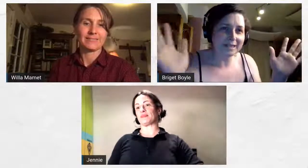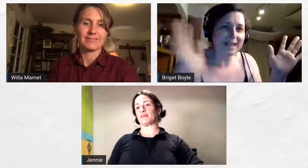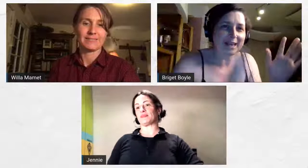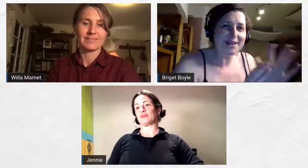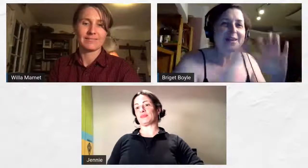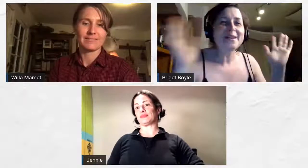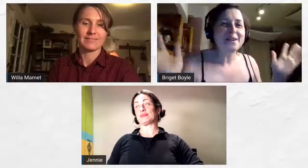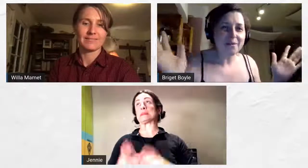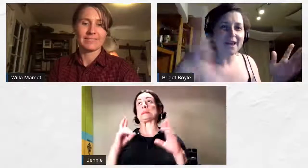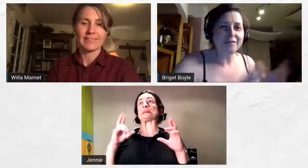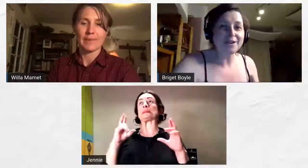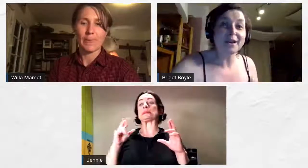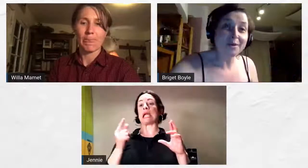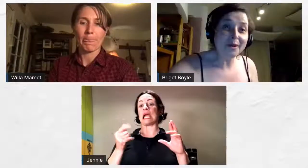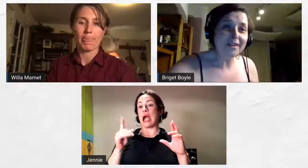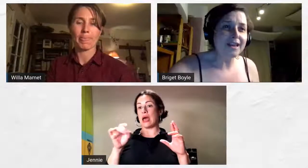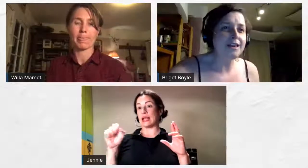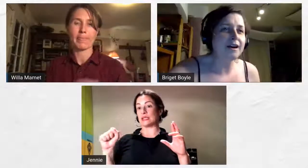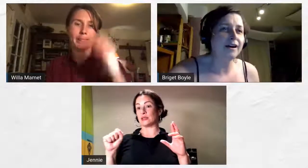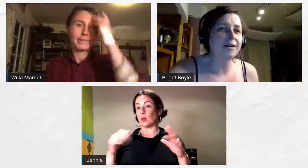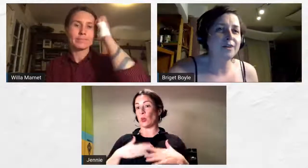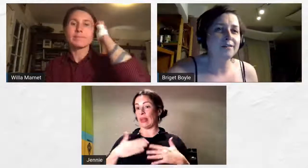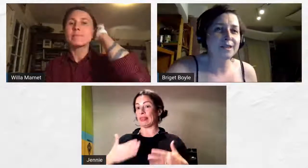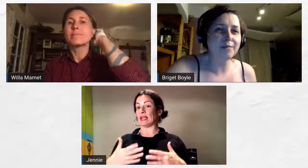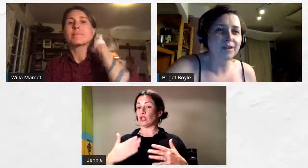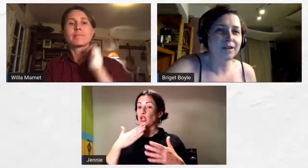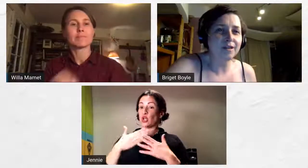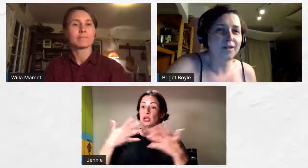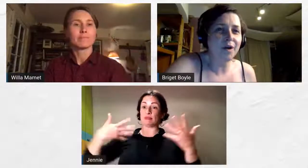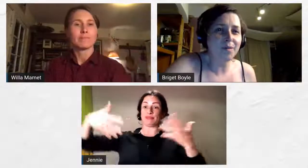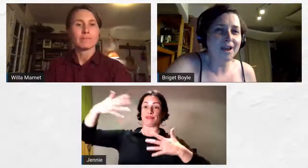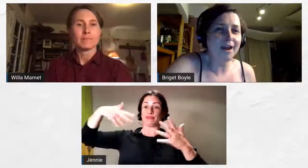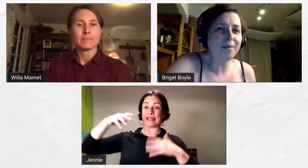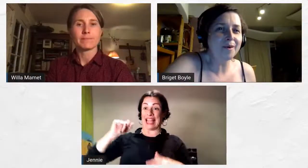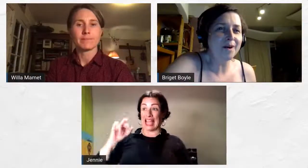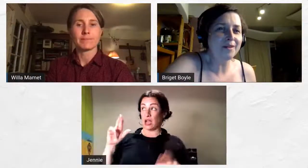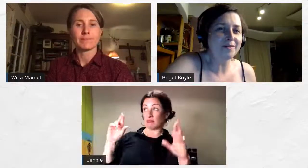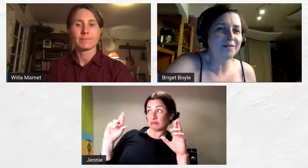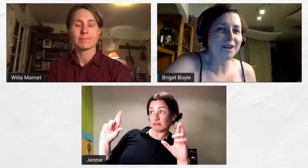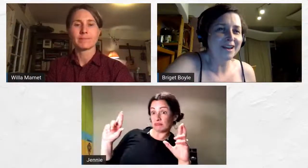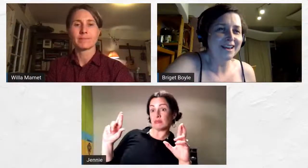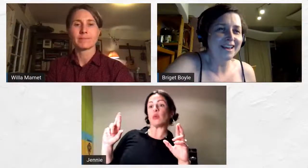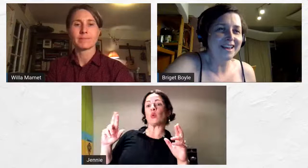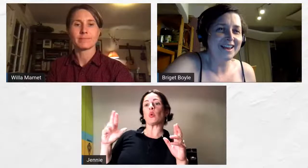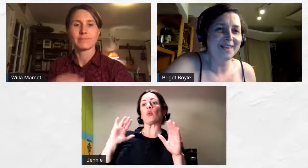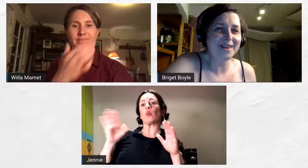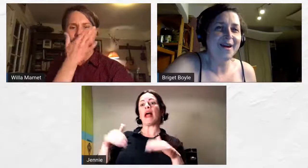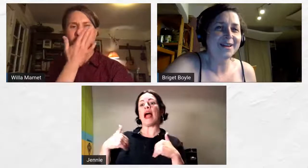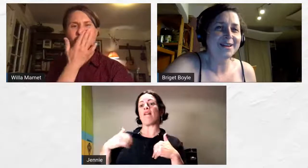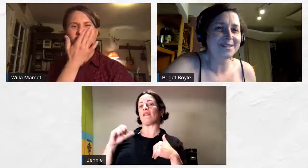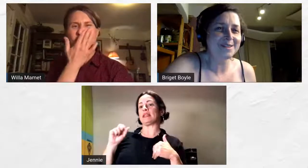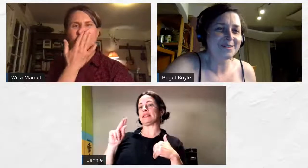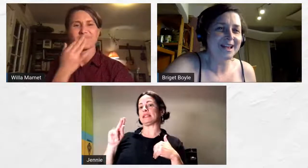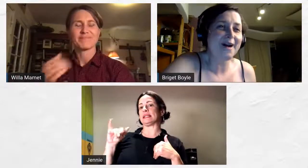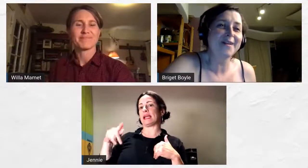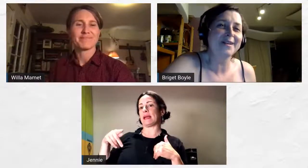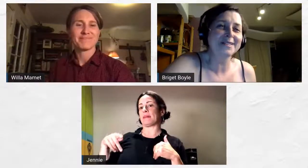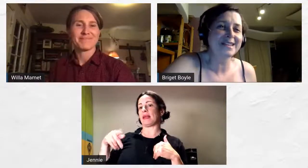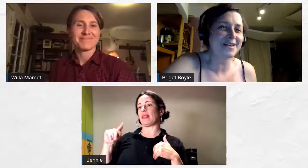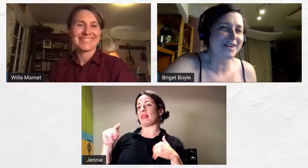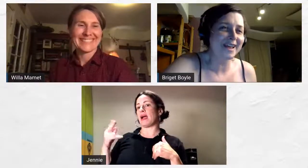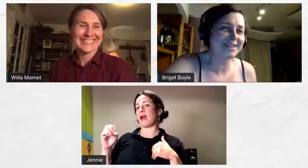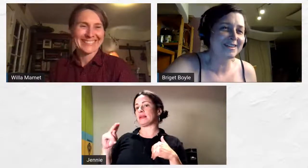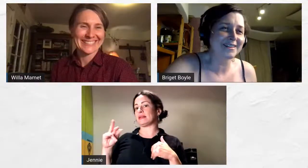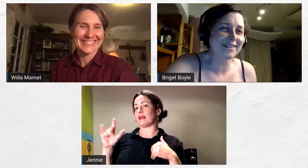Goddess willing, we have good air quality. We'll have Skip the Needle opening up on Friday night and the Onyx closing out